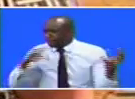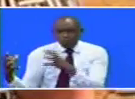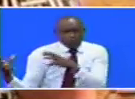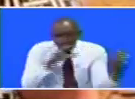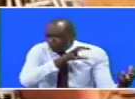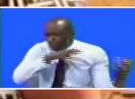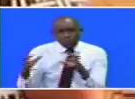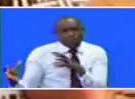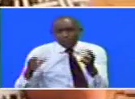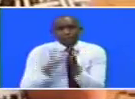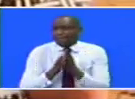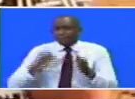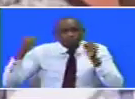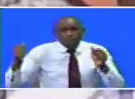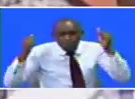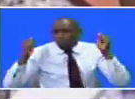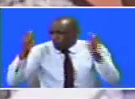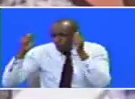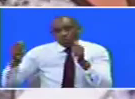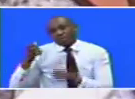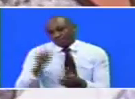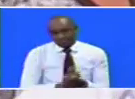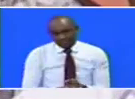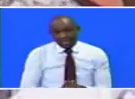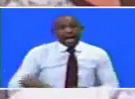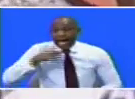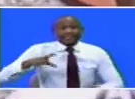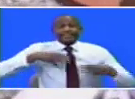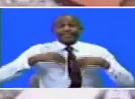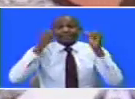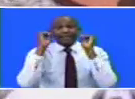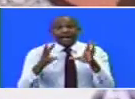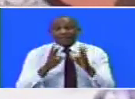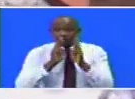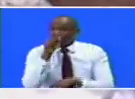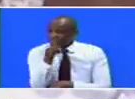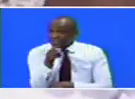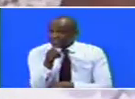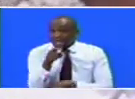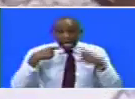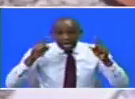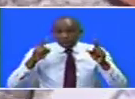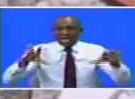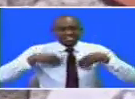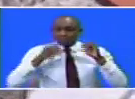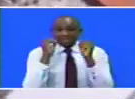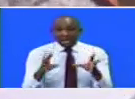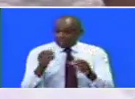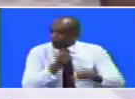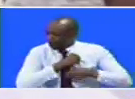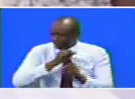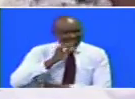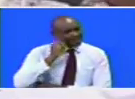Wakabishana, wakaanza kuzurura town nzima. We are not accepting the results which have been announced in Homa Bay